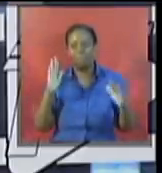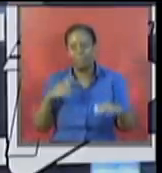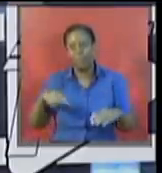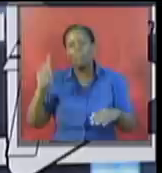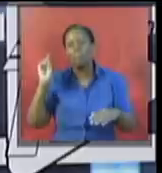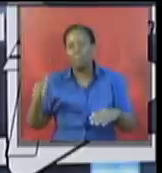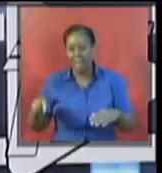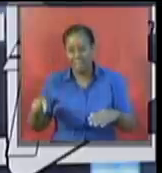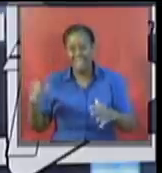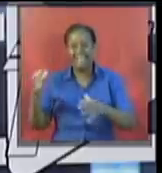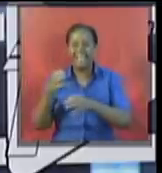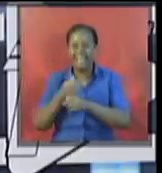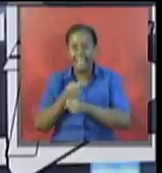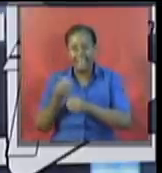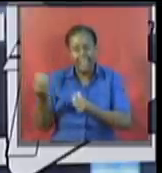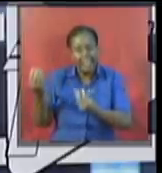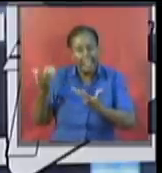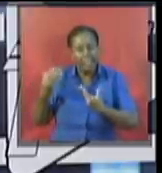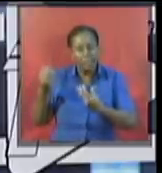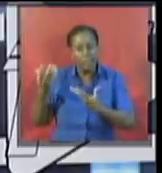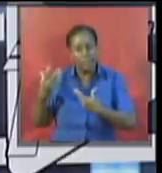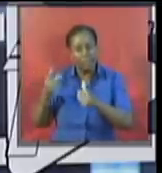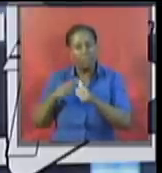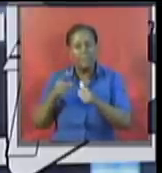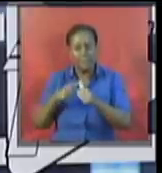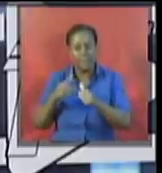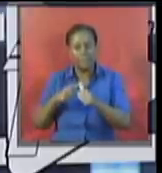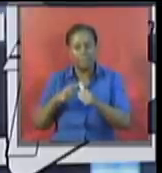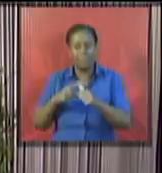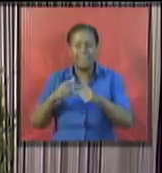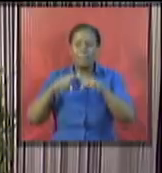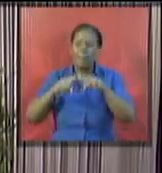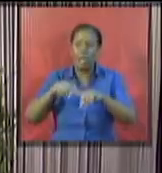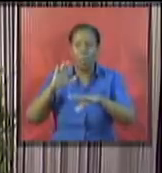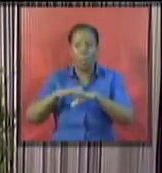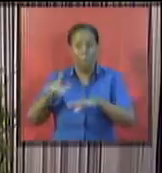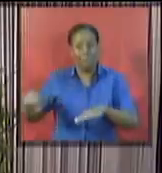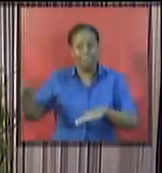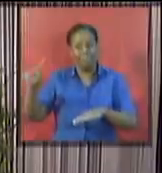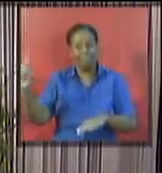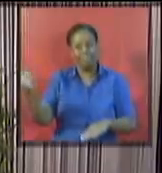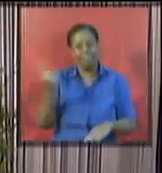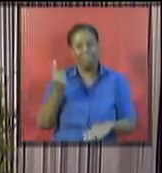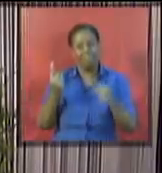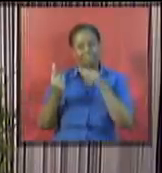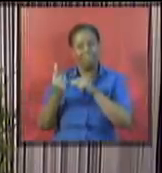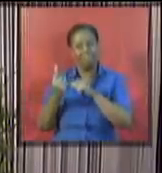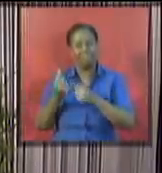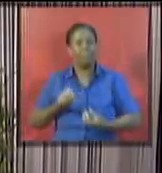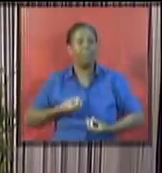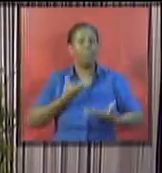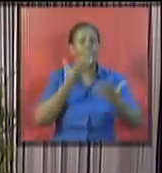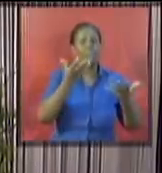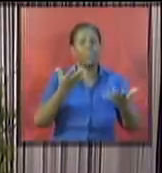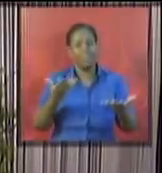said, that really depends on what the patient divulges. Thank you, Dr. Hines. And now questions from